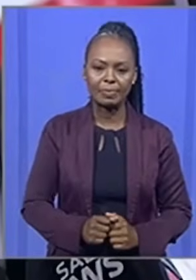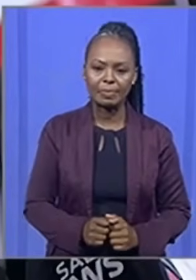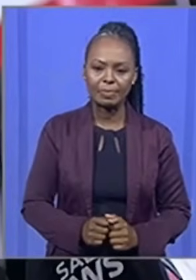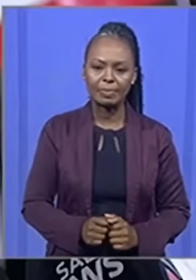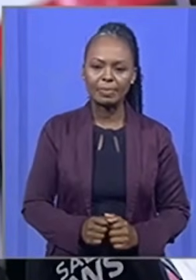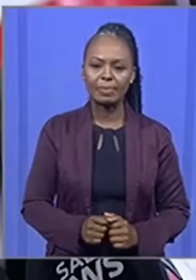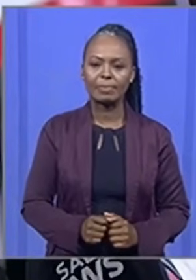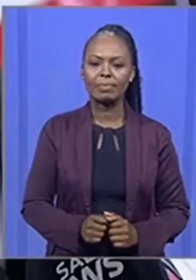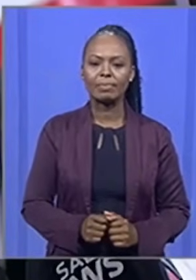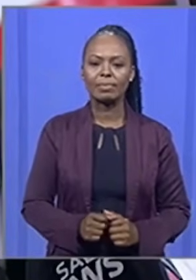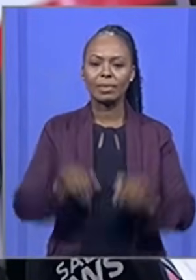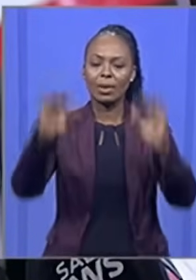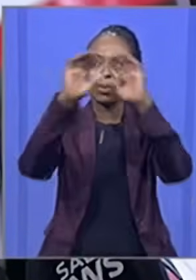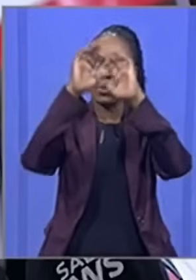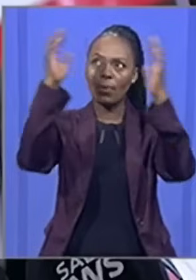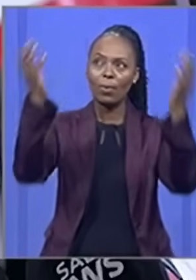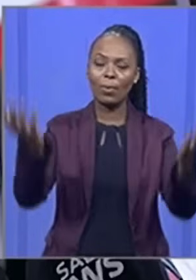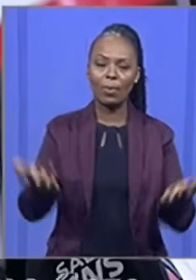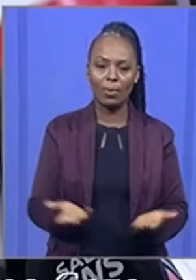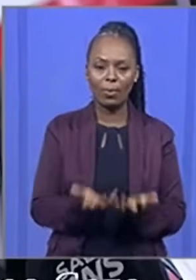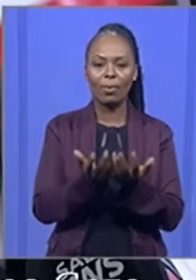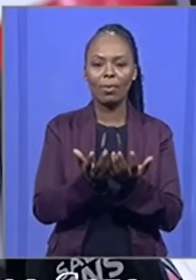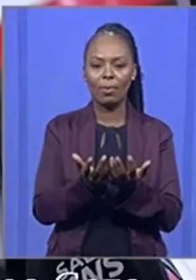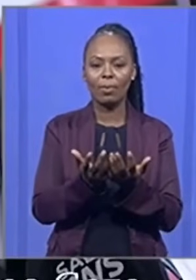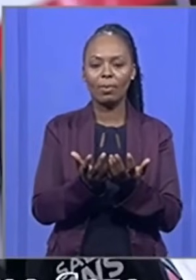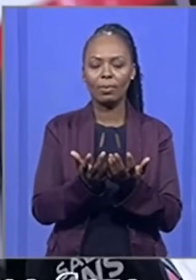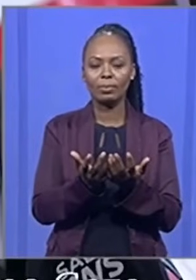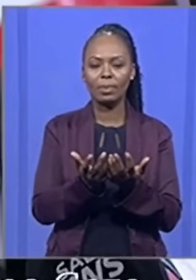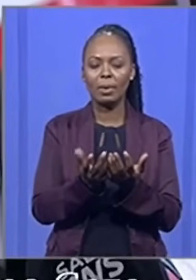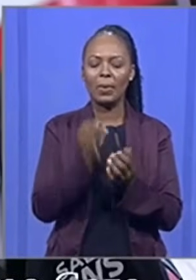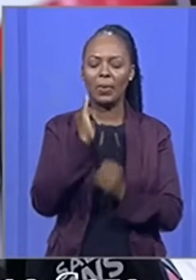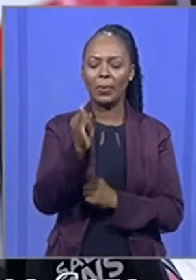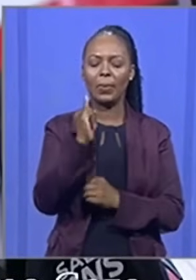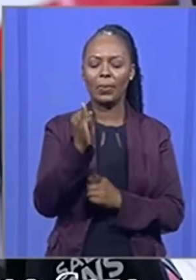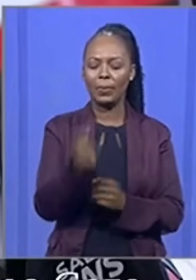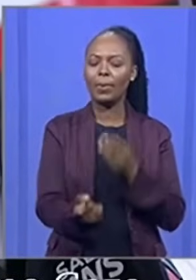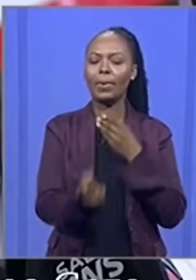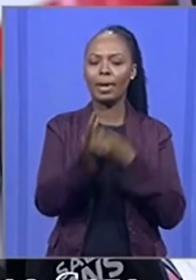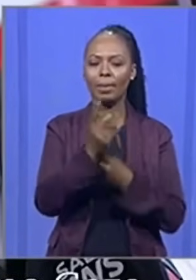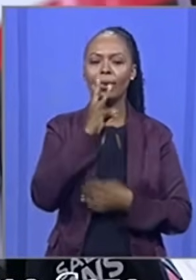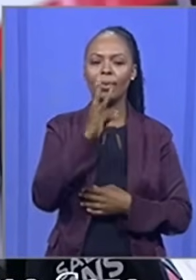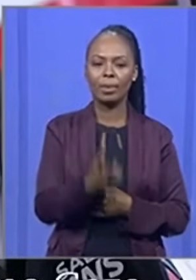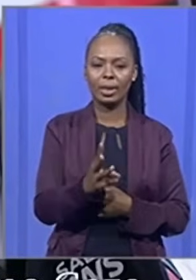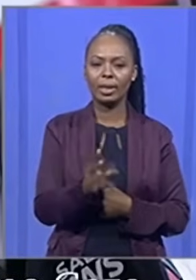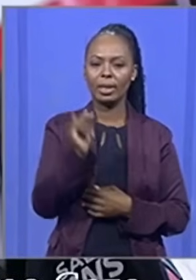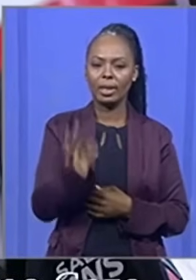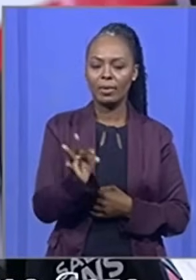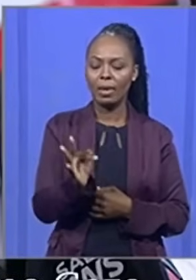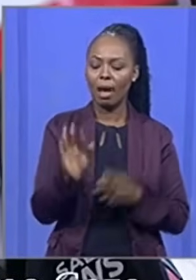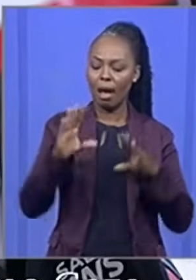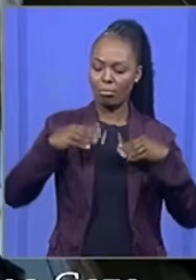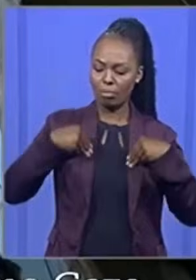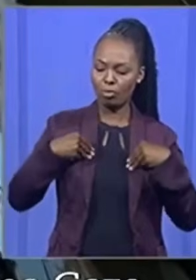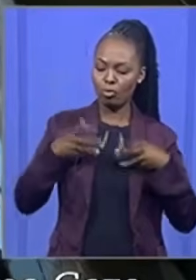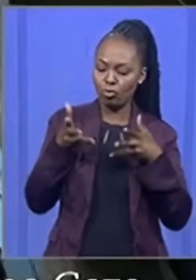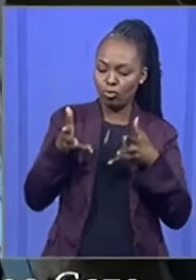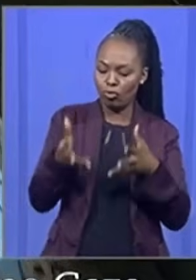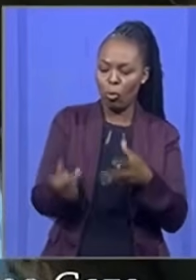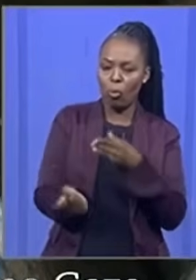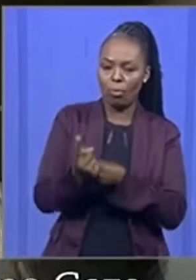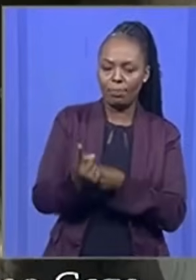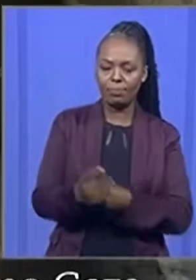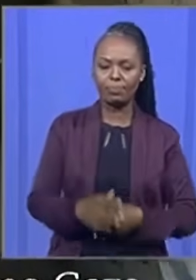is going to pay a huge price by allowing this genocide to happen. Ho bolawa